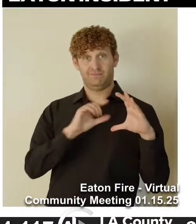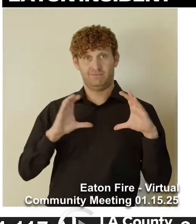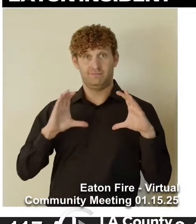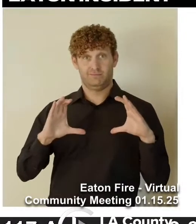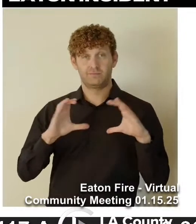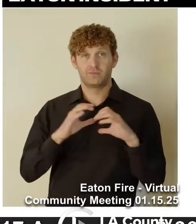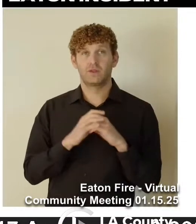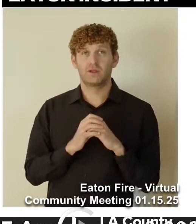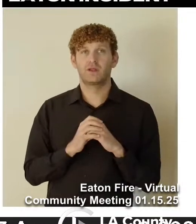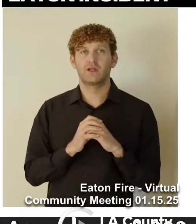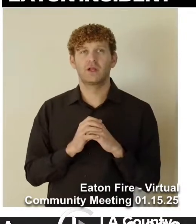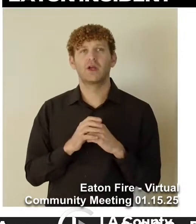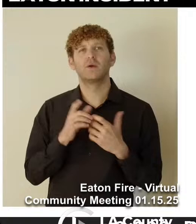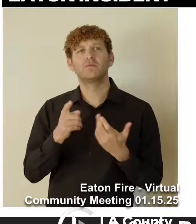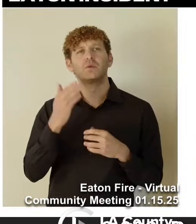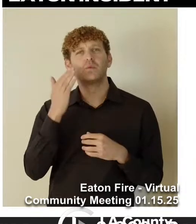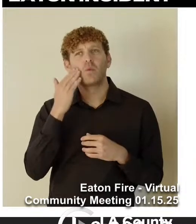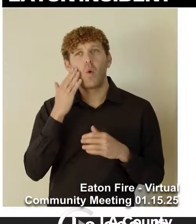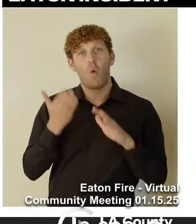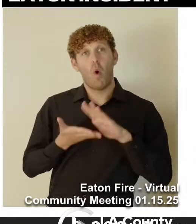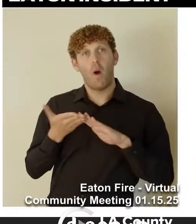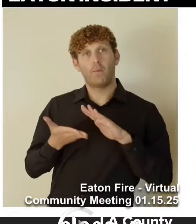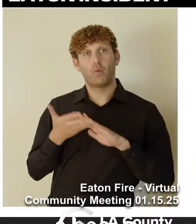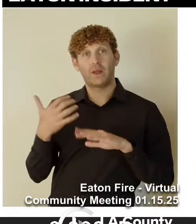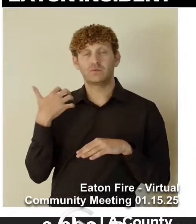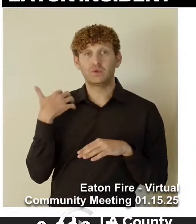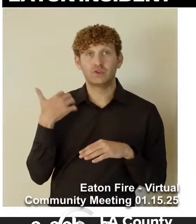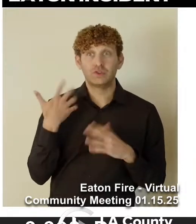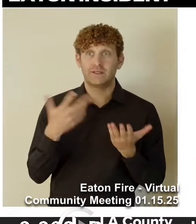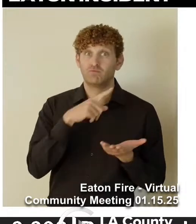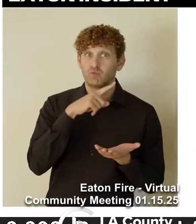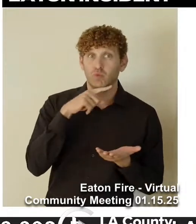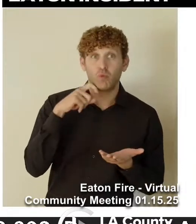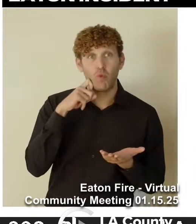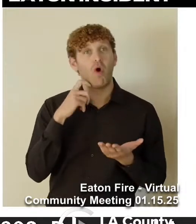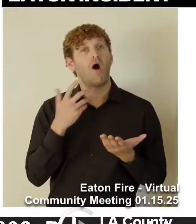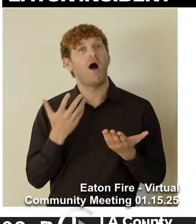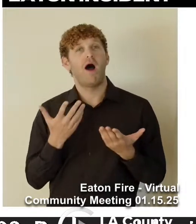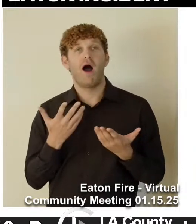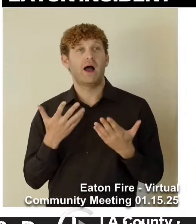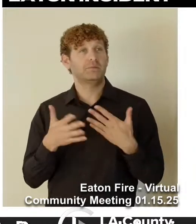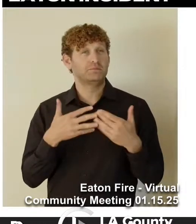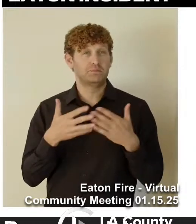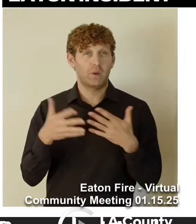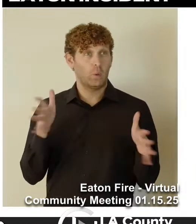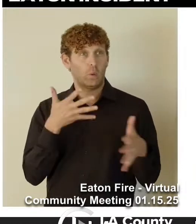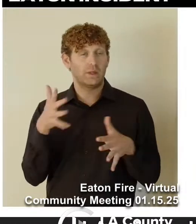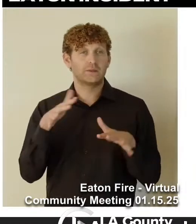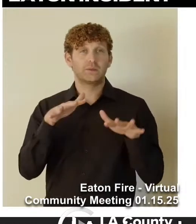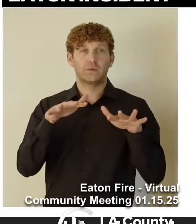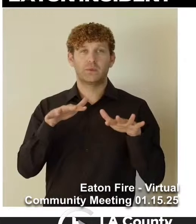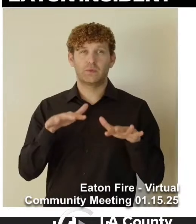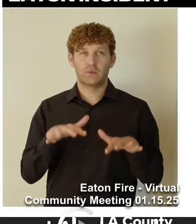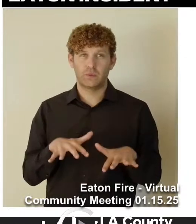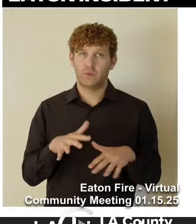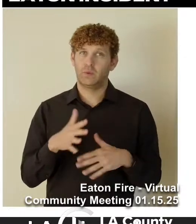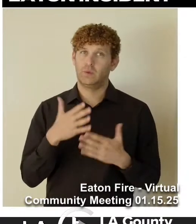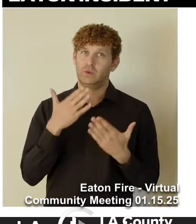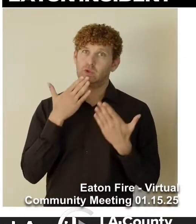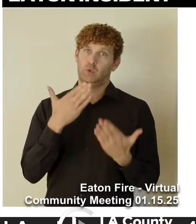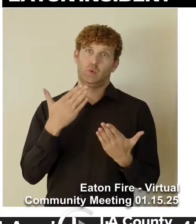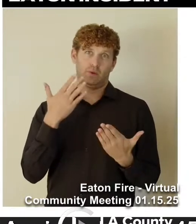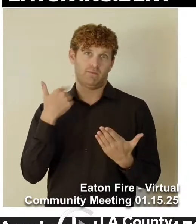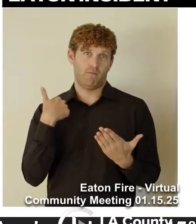chief. With the extremely dry conditions and even with the Santa Ana subsiding, it's actually been favorable for us. And